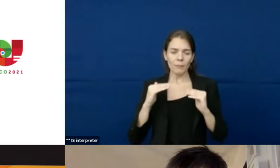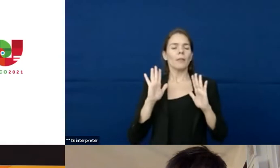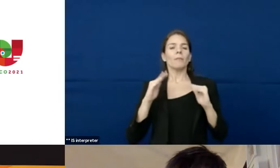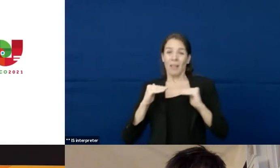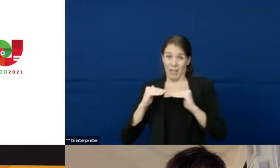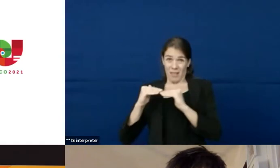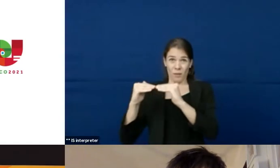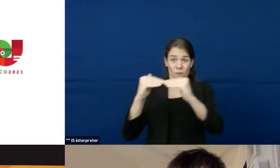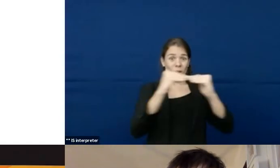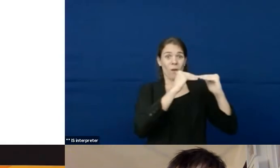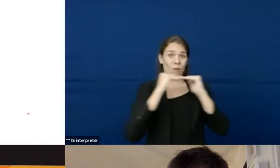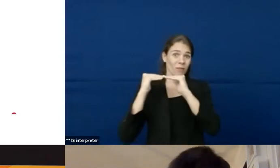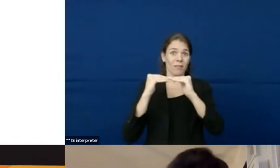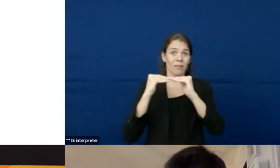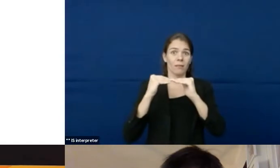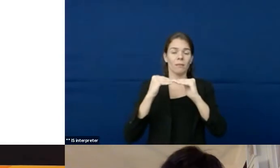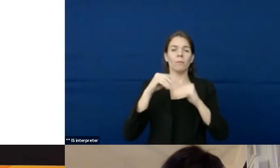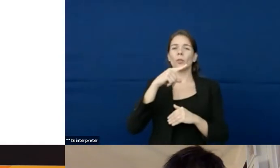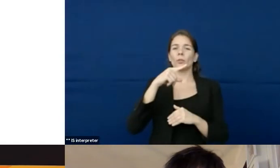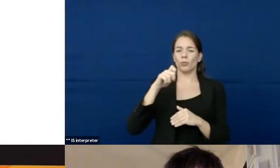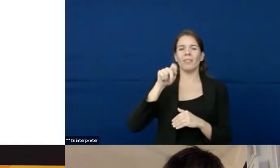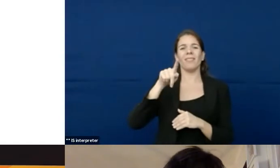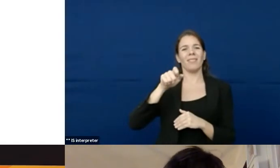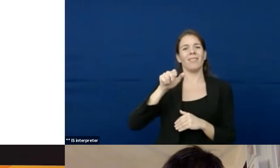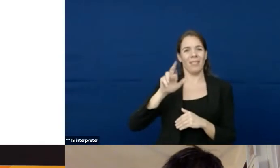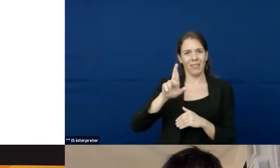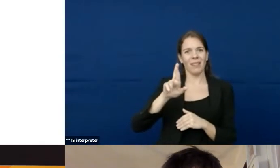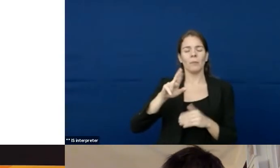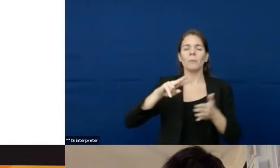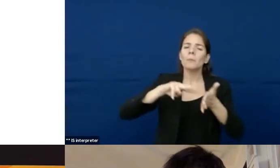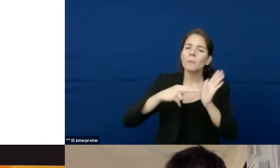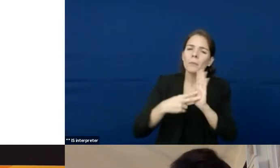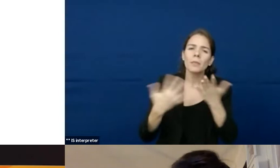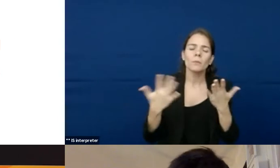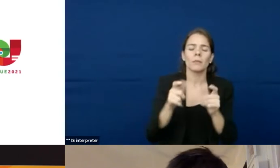access to opportunities. And this requires more